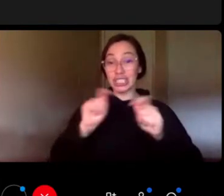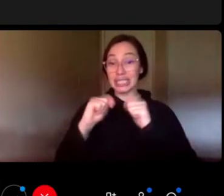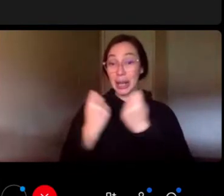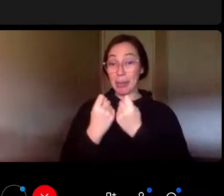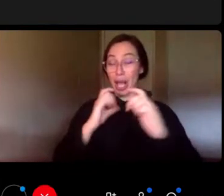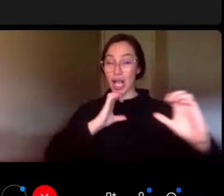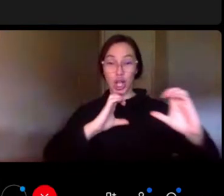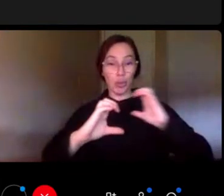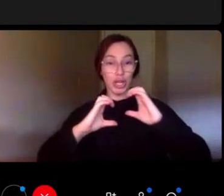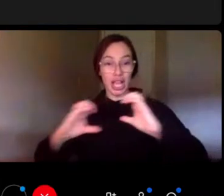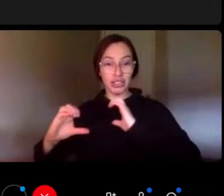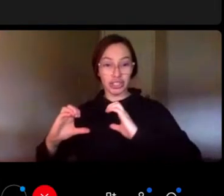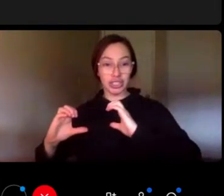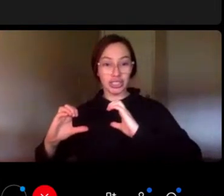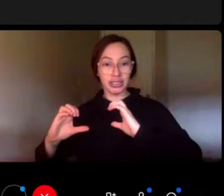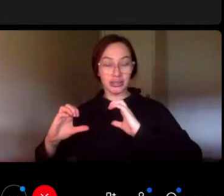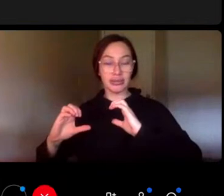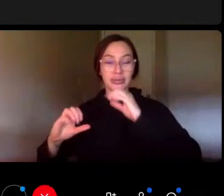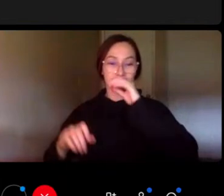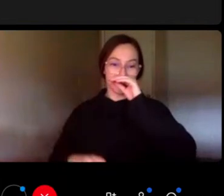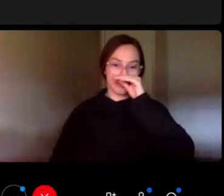communication.